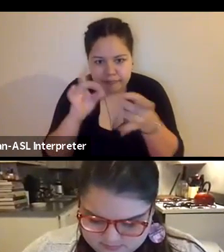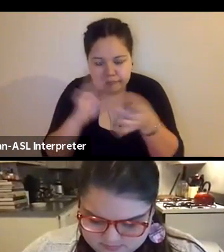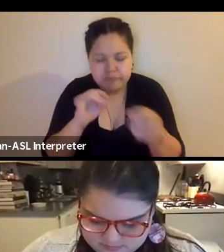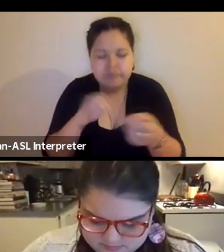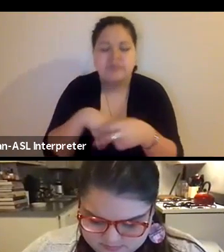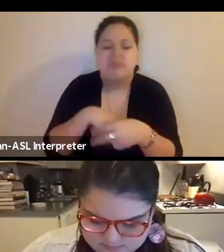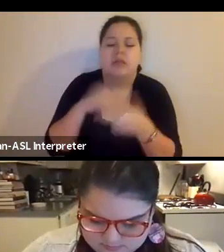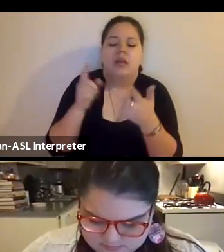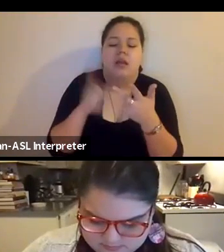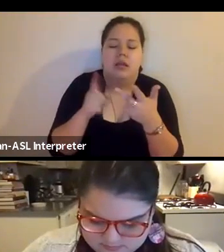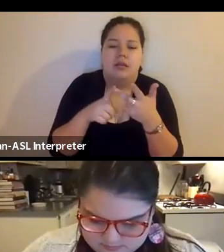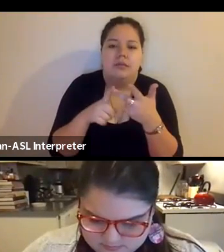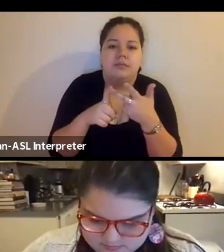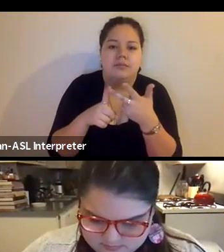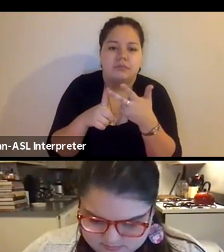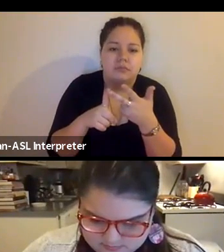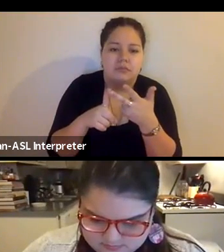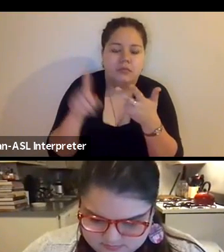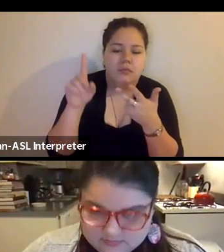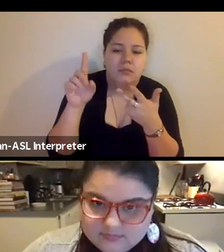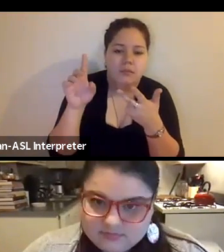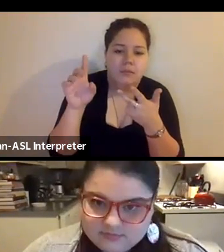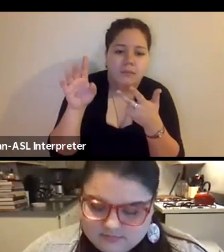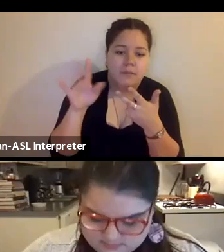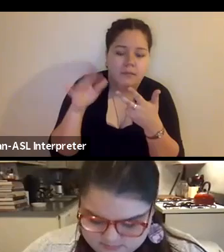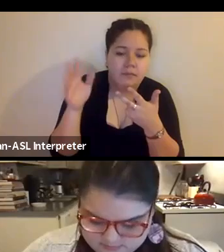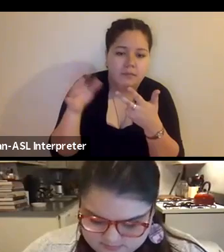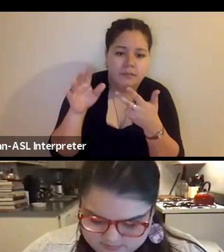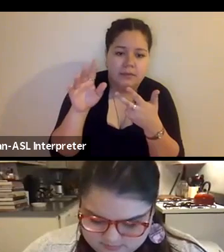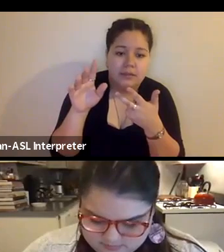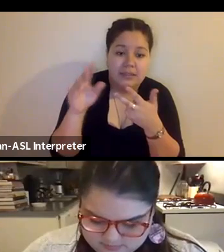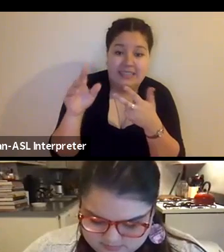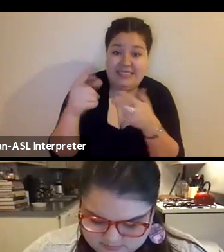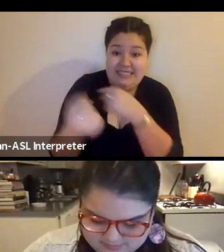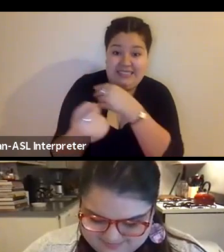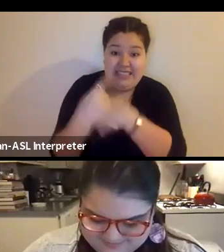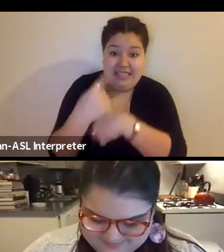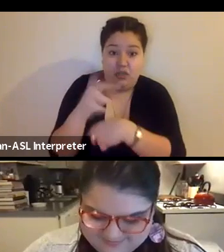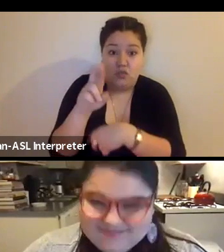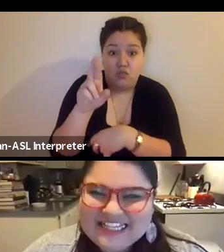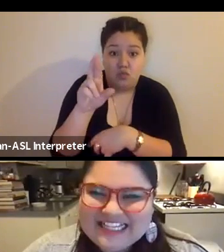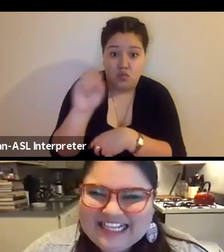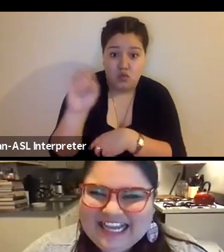publicly there. And the last is by texting Rue